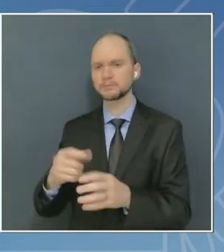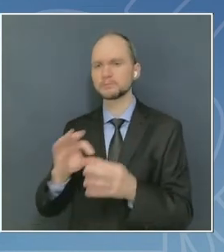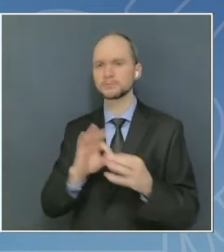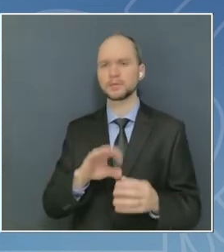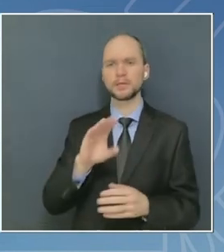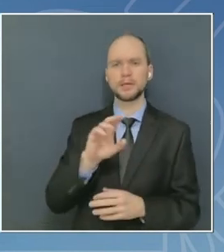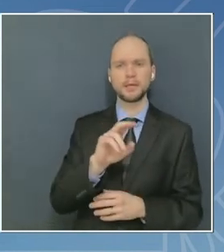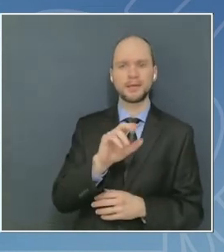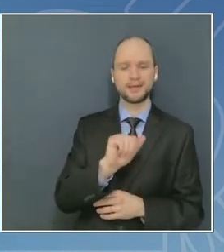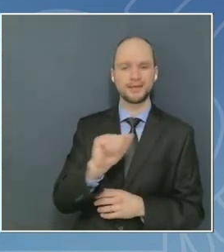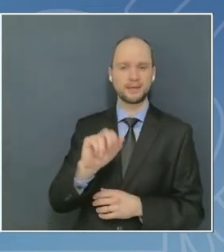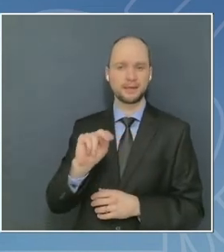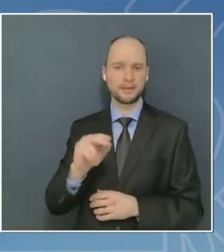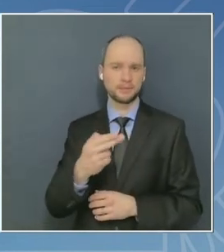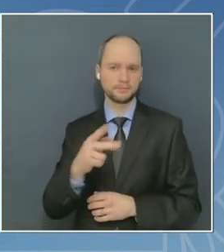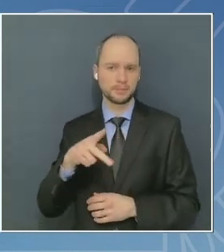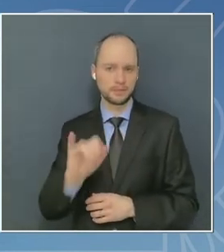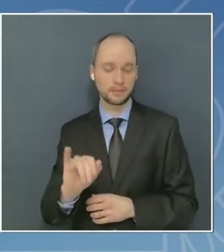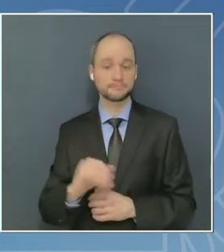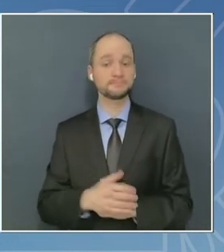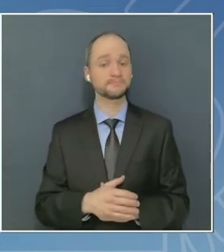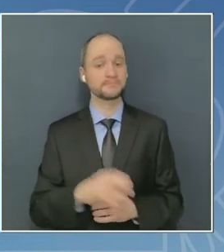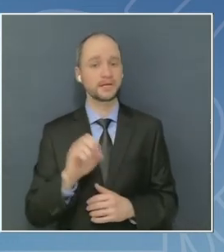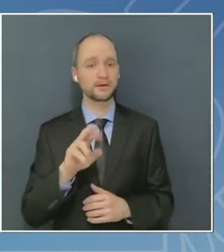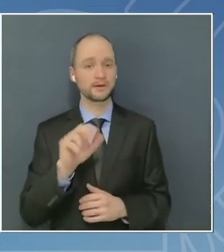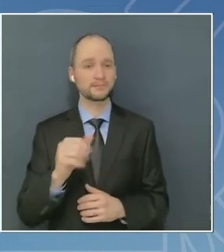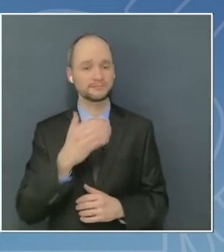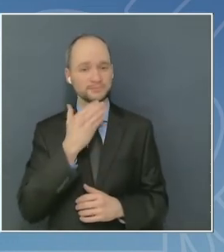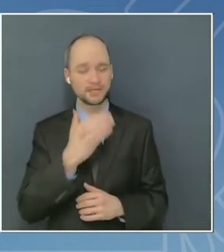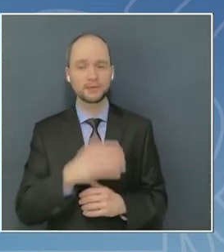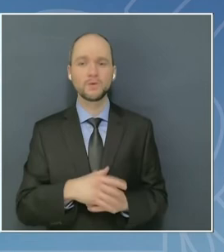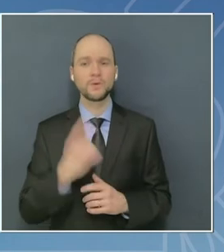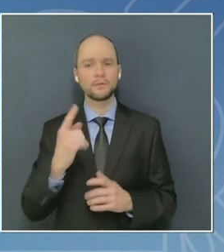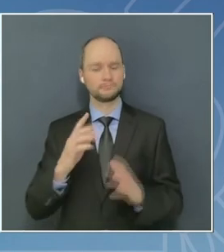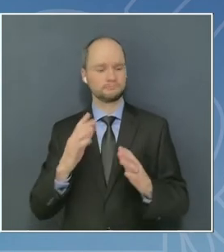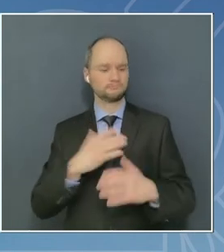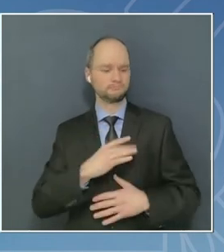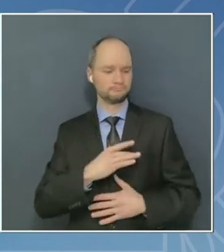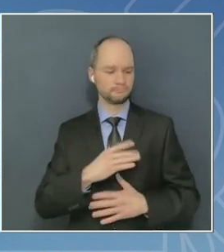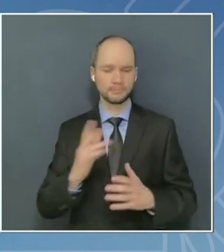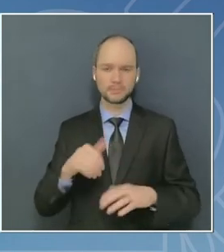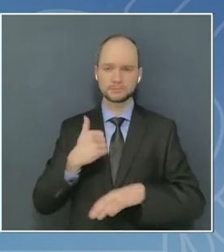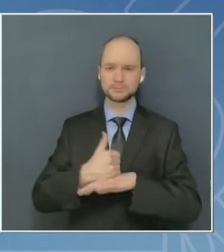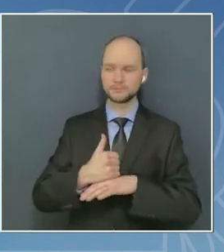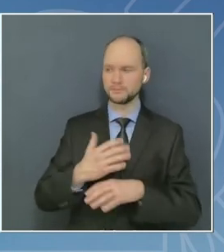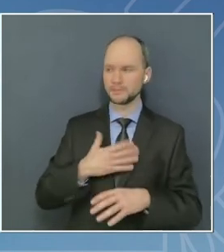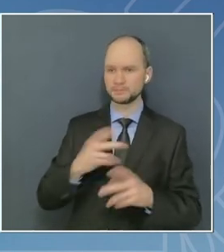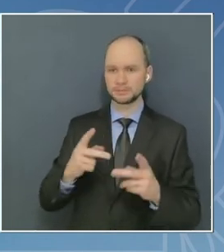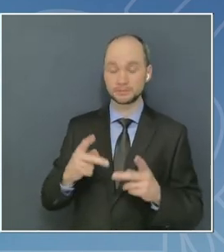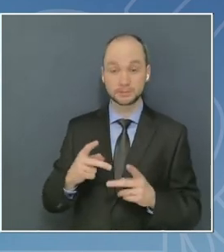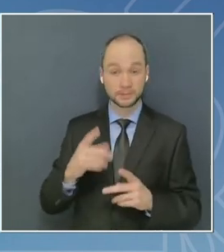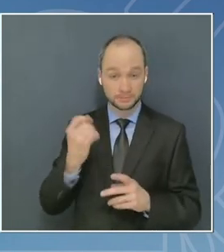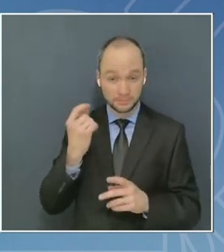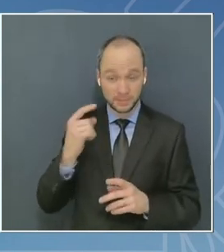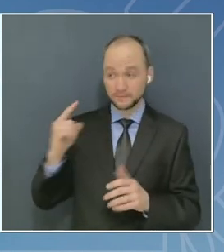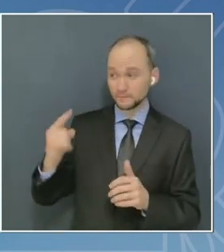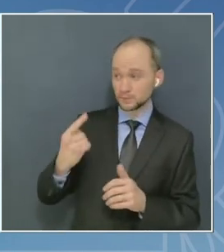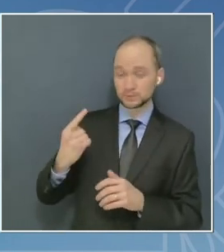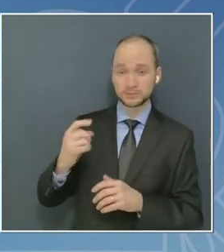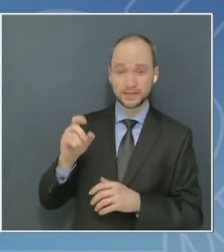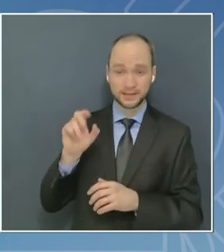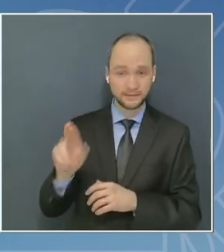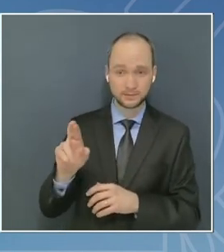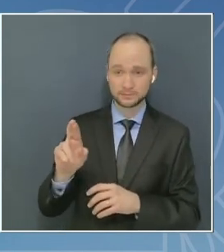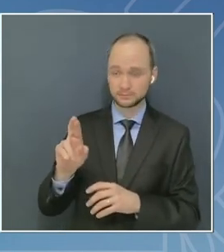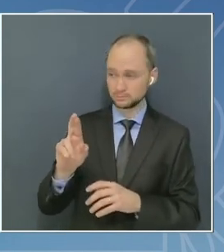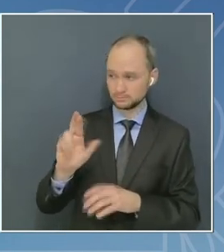Thanks. And one of the great things about the creation of my position this time last year, even though it's first ever and maybe a little bit overdue